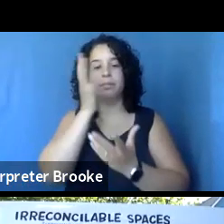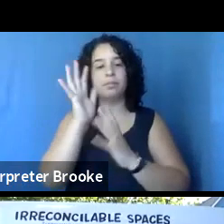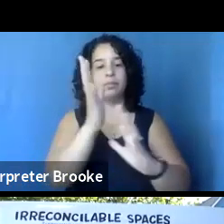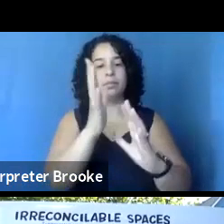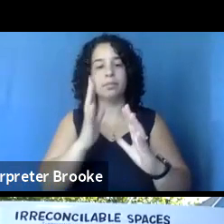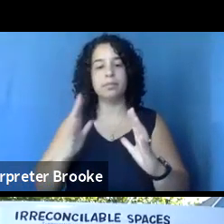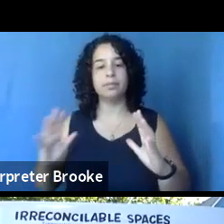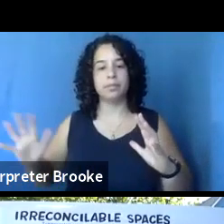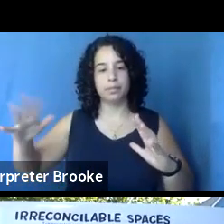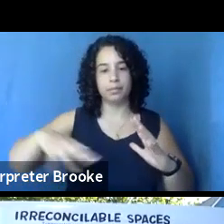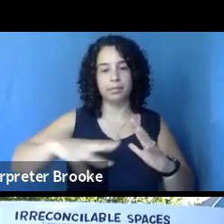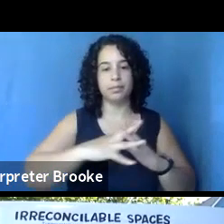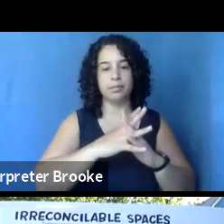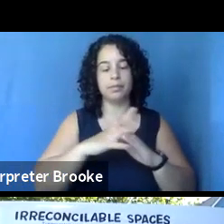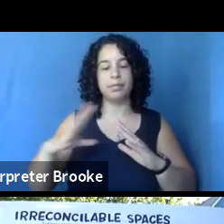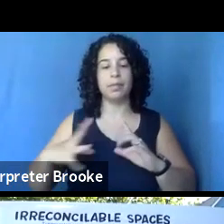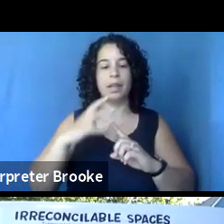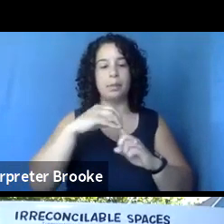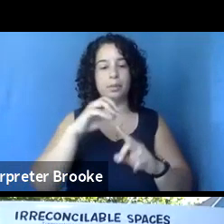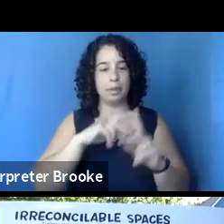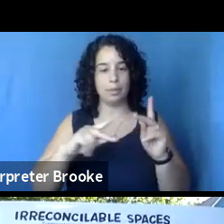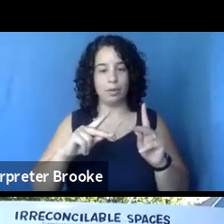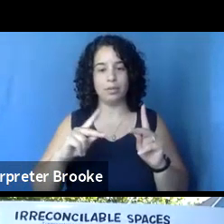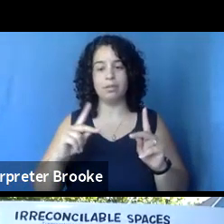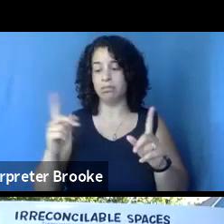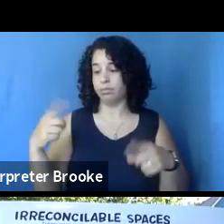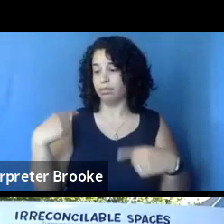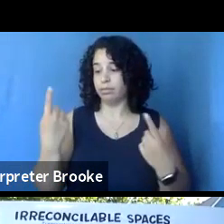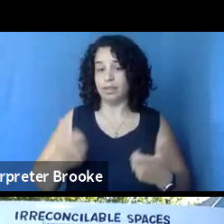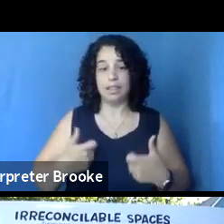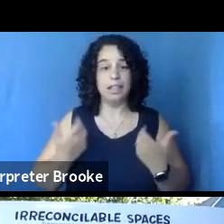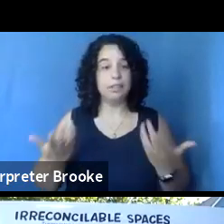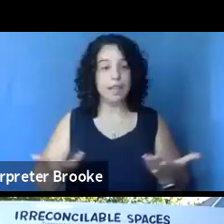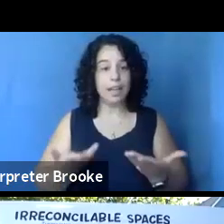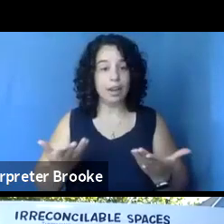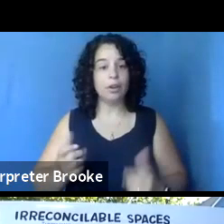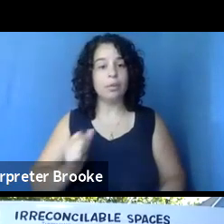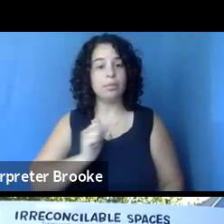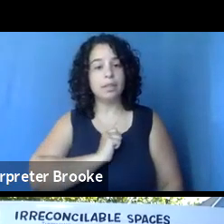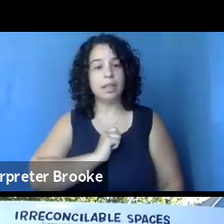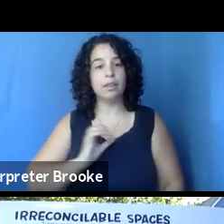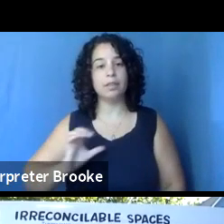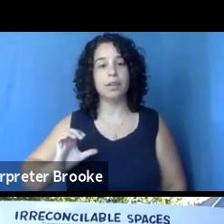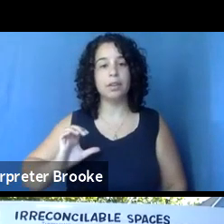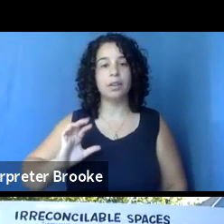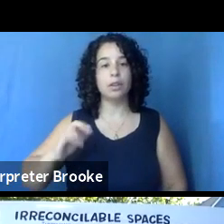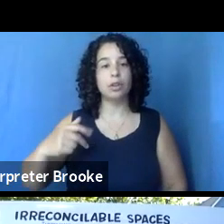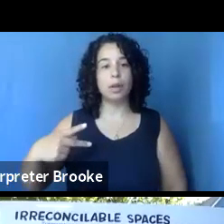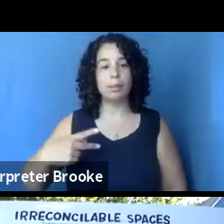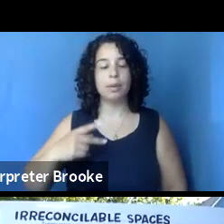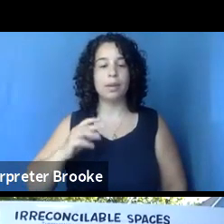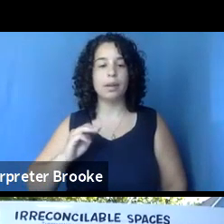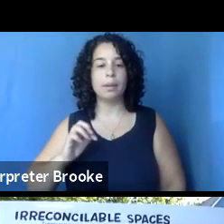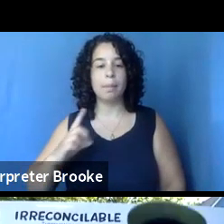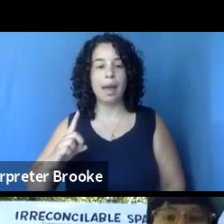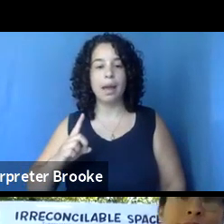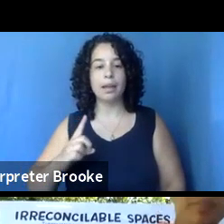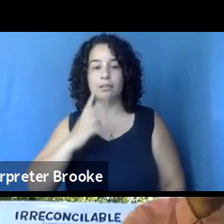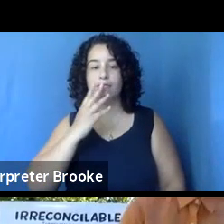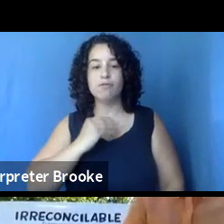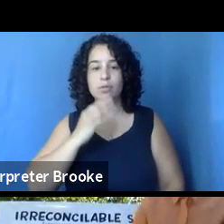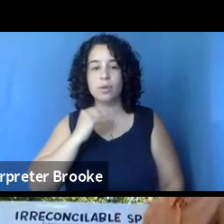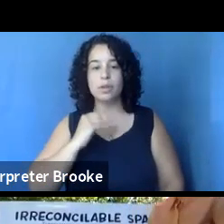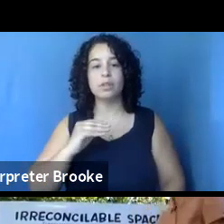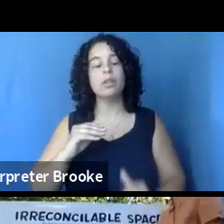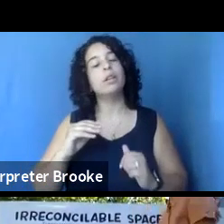have lived most of my life. I am a Crip Mad Jew of mixed Ashkenazi and Sephardic